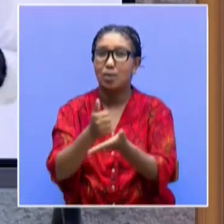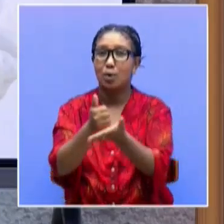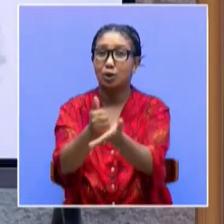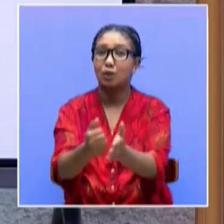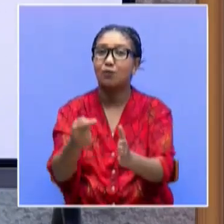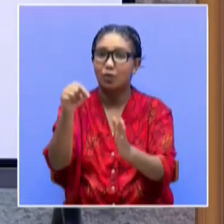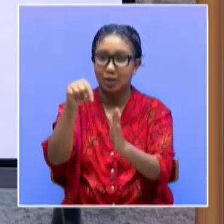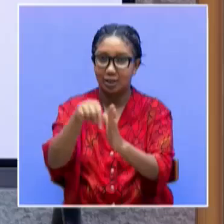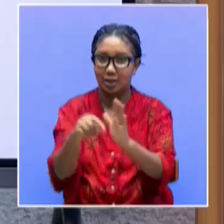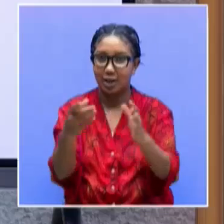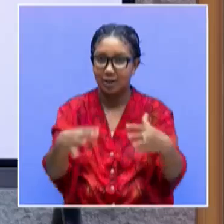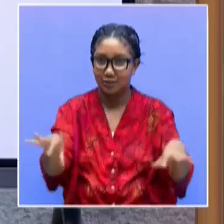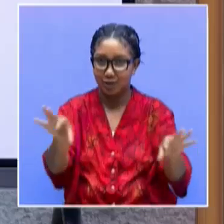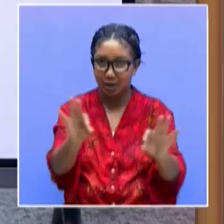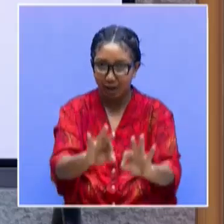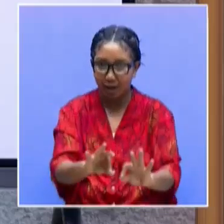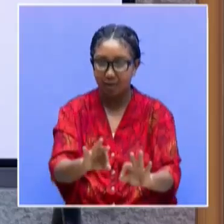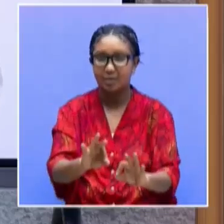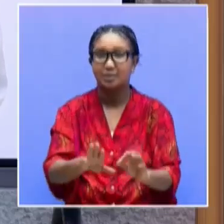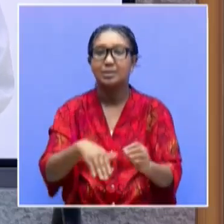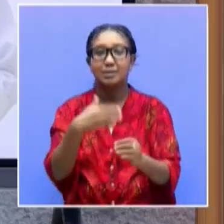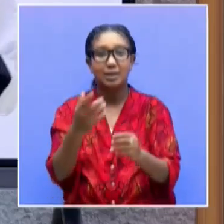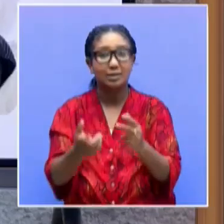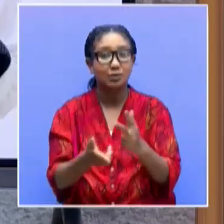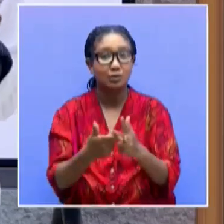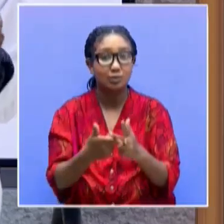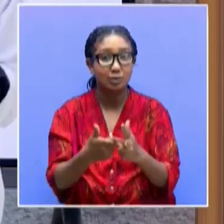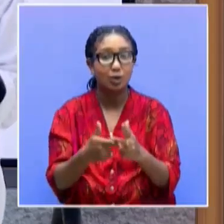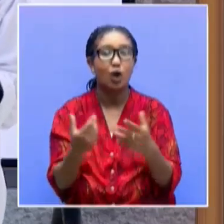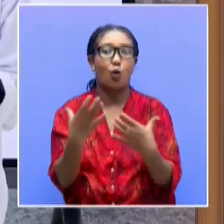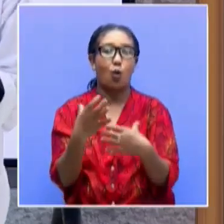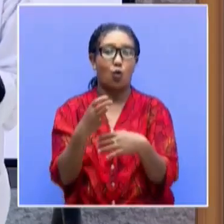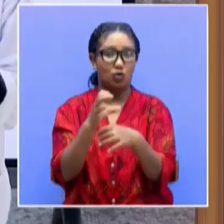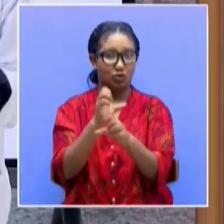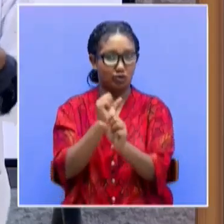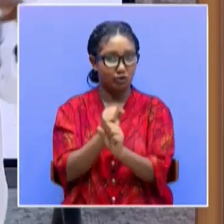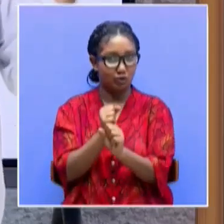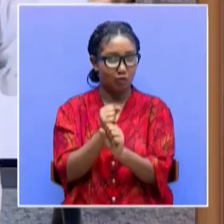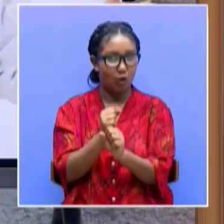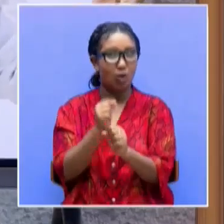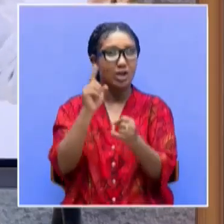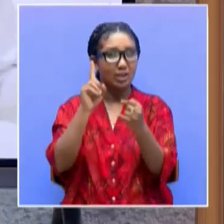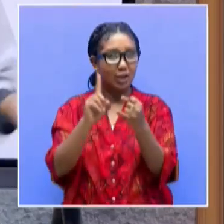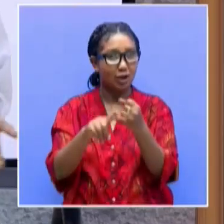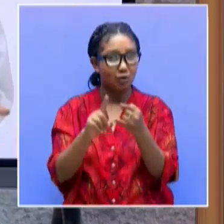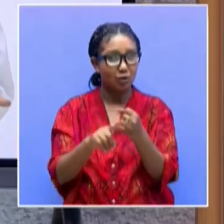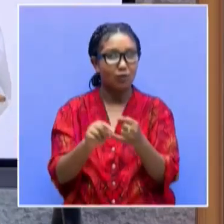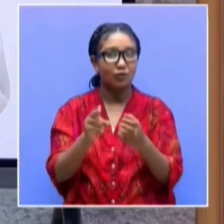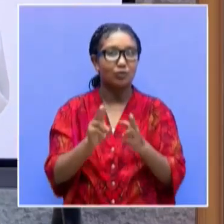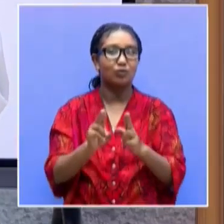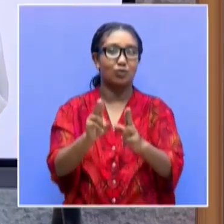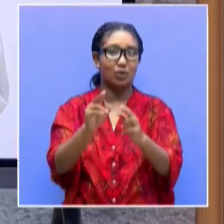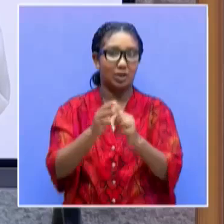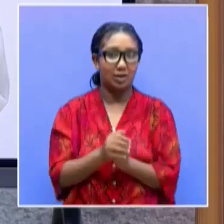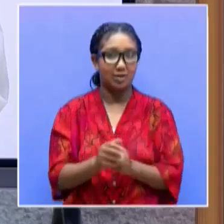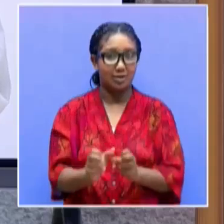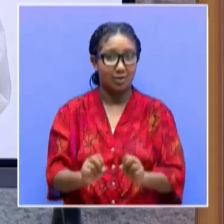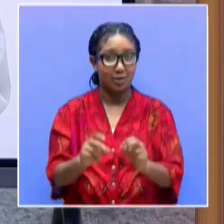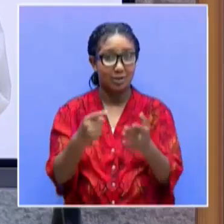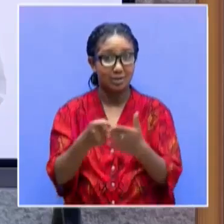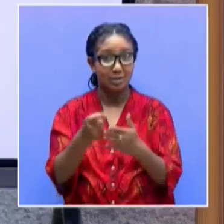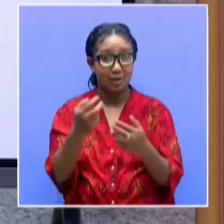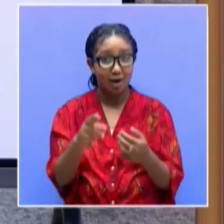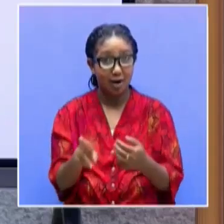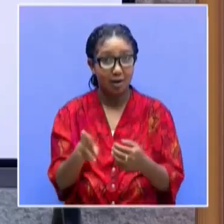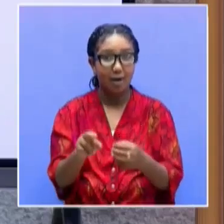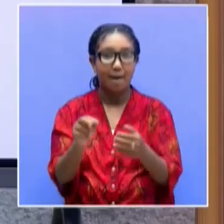the details, what happened, and then the conclusion or end of story. Okay? These